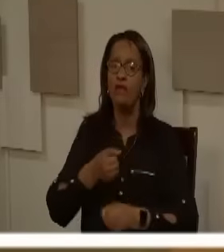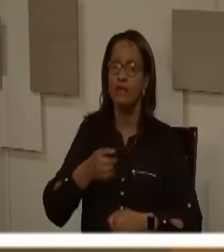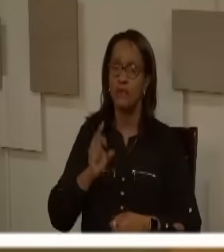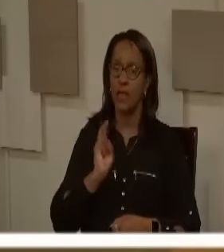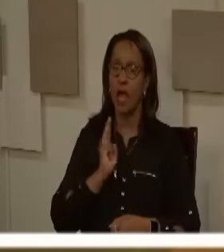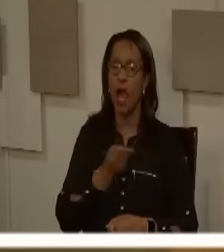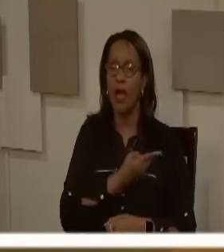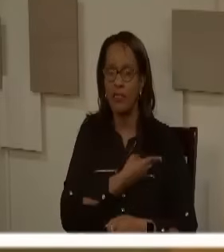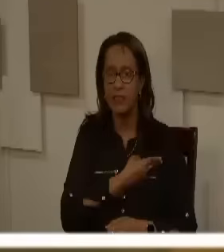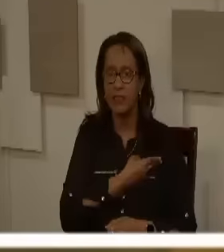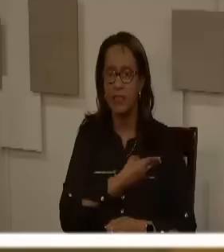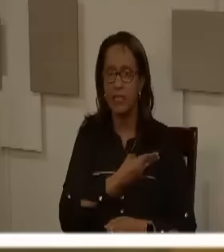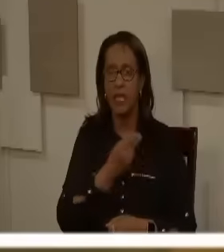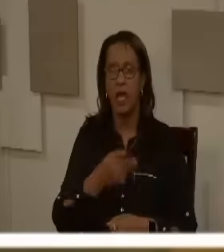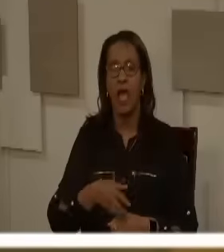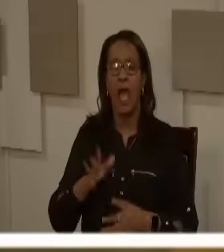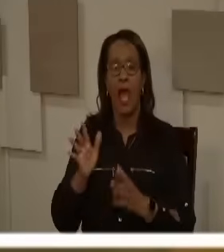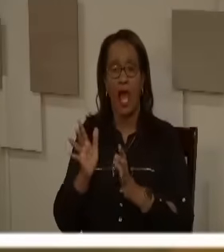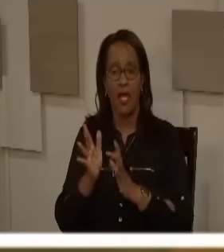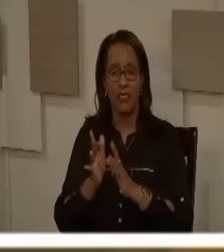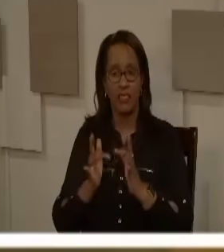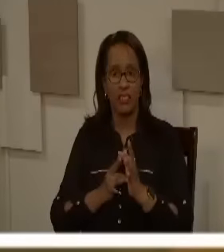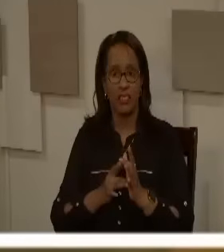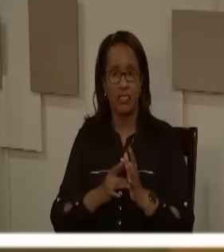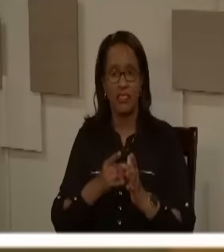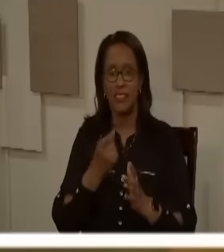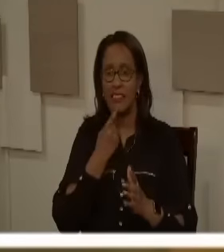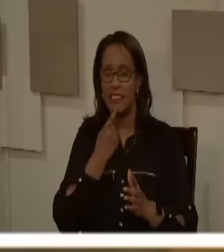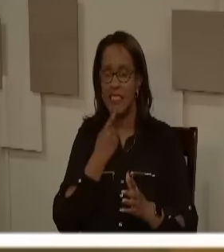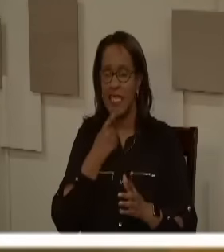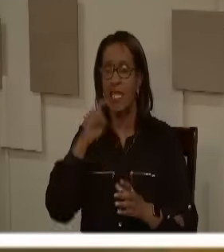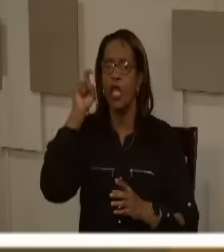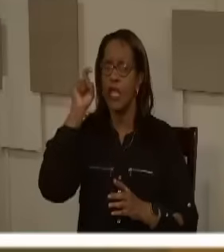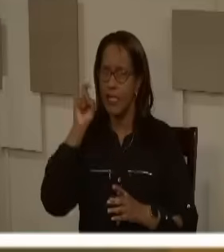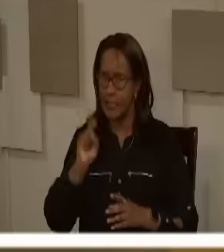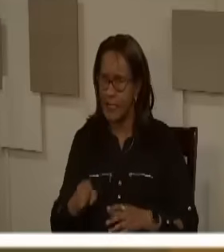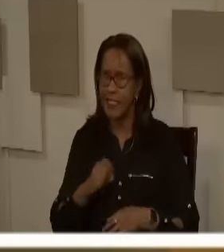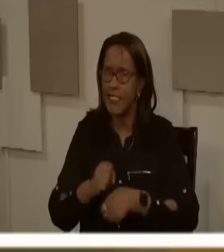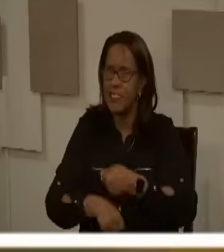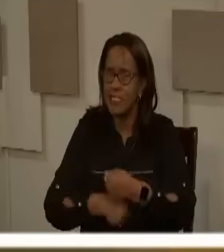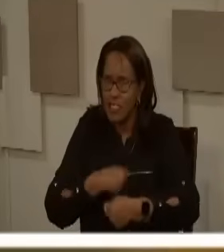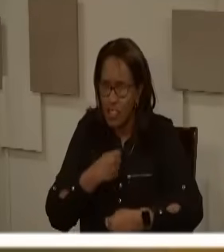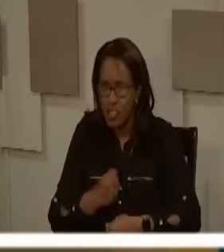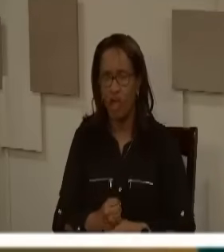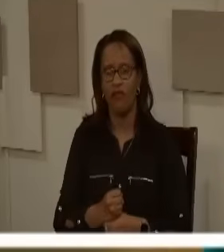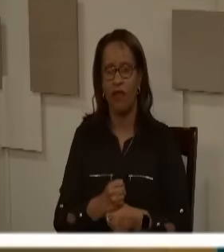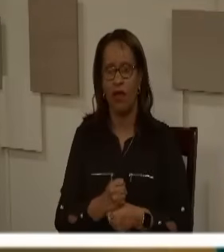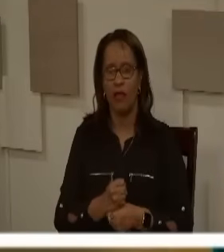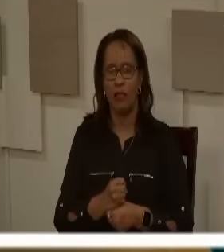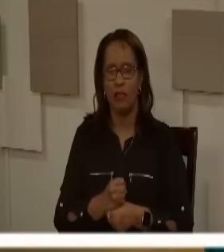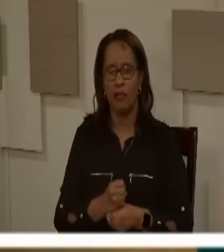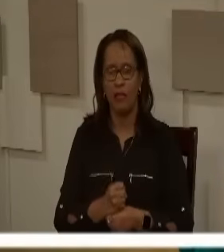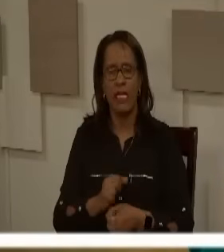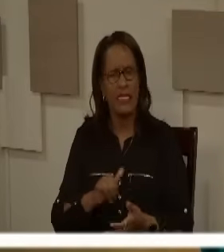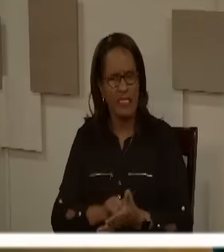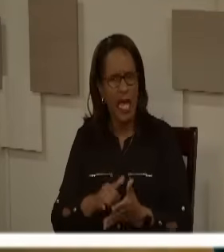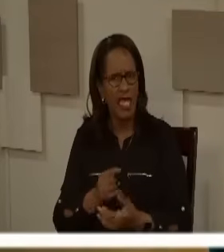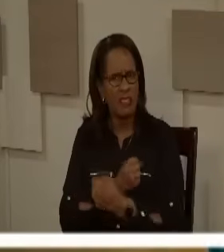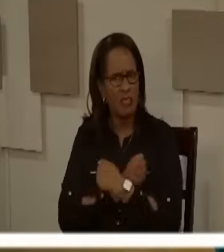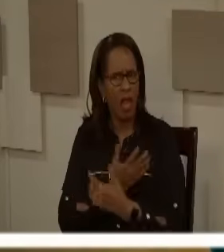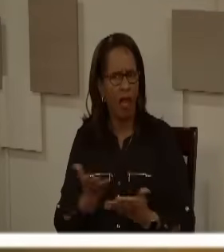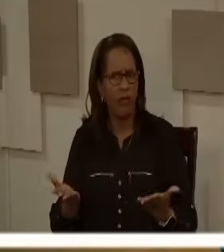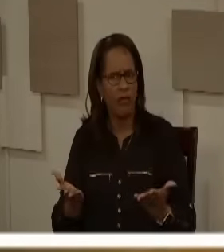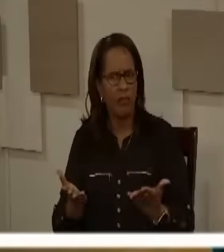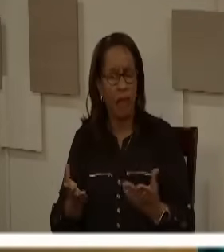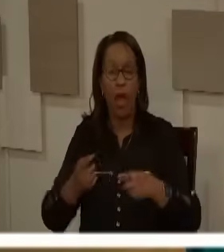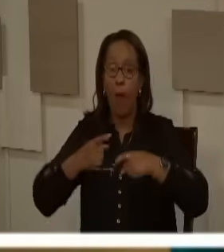says, if you want to be a disciple of mine, you need to suffer, then you know that there is something in suffering